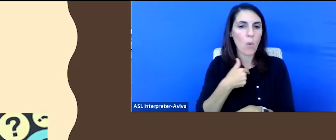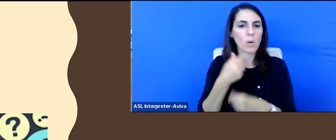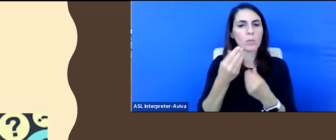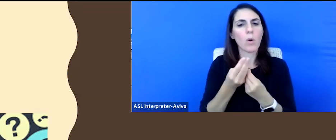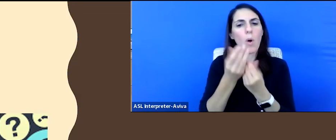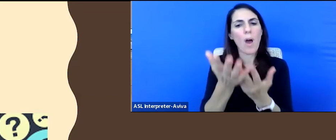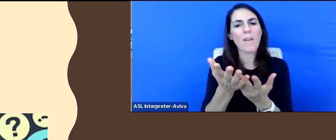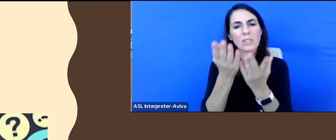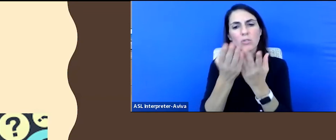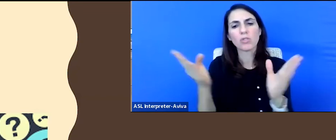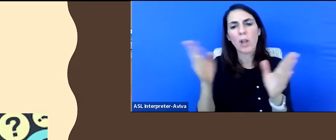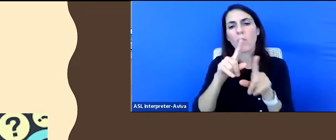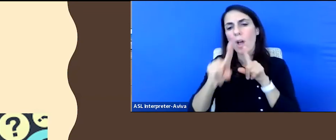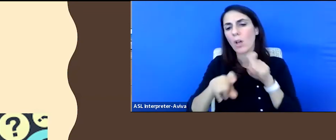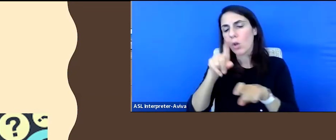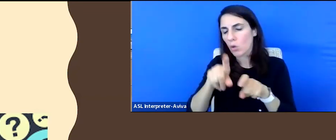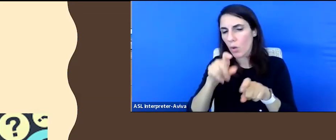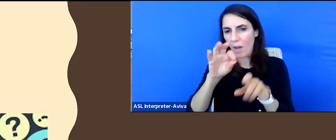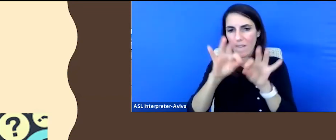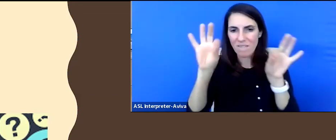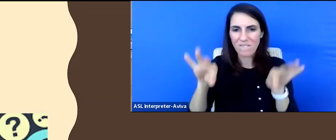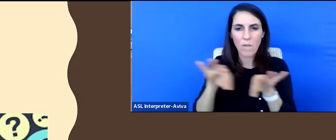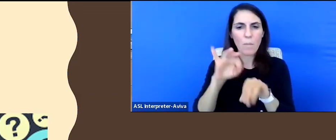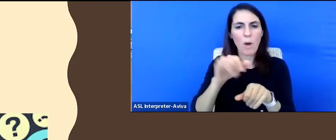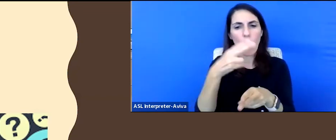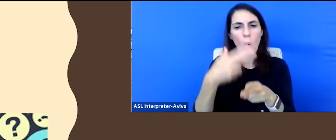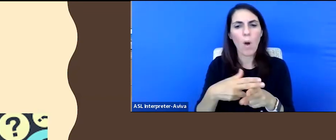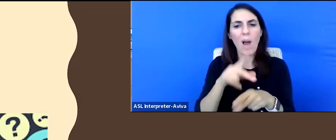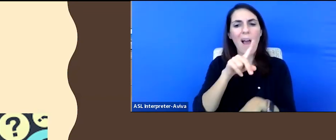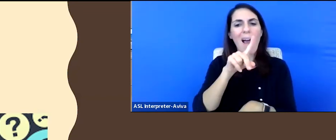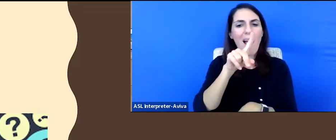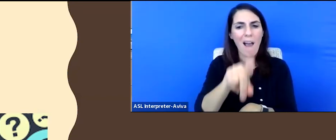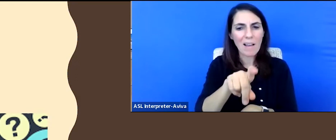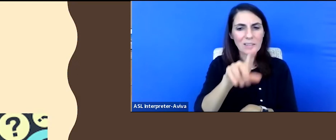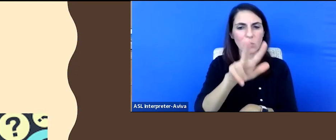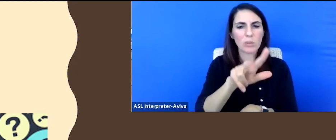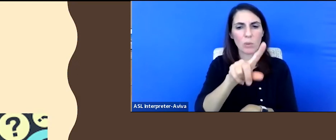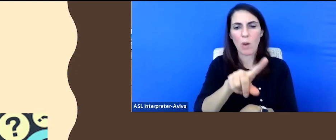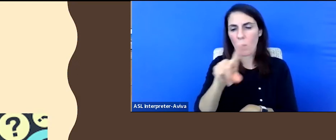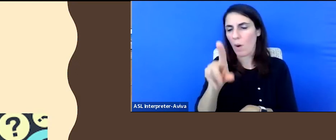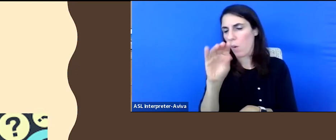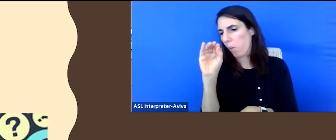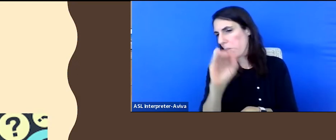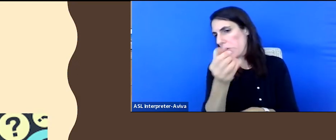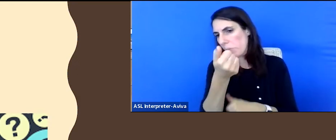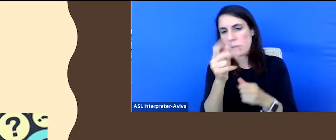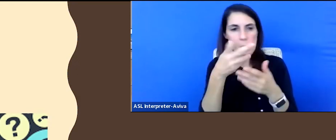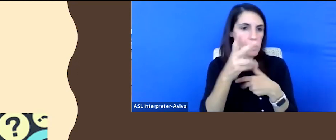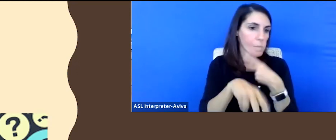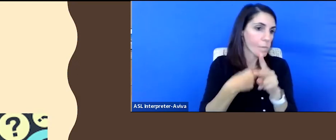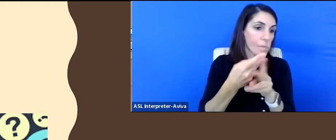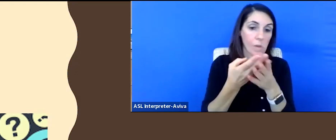inquiry form. It's called Ask 311. And there you can put any types of general